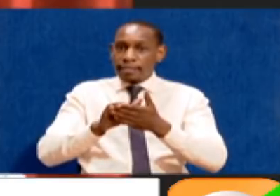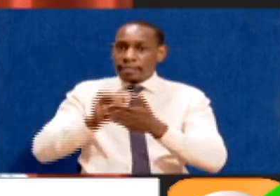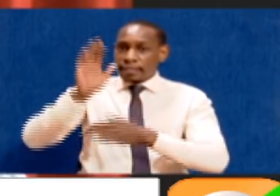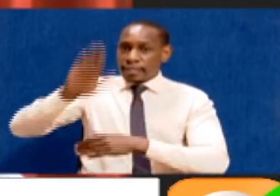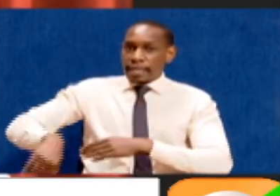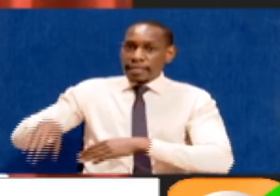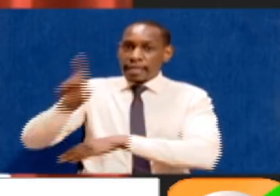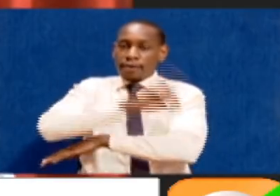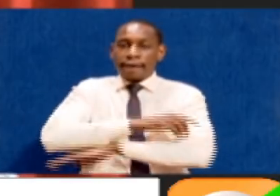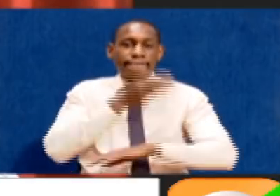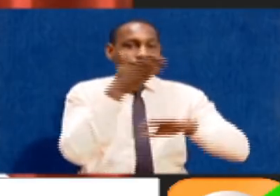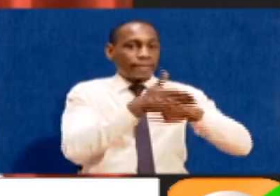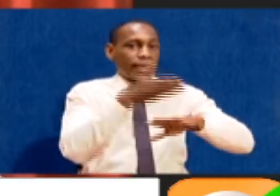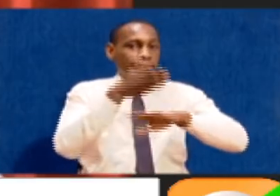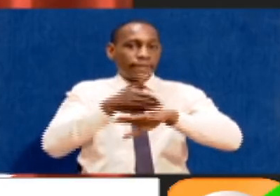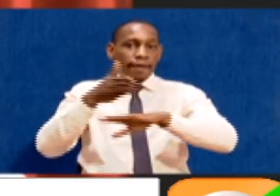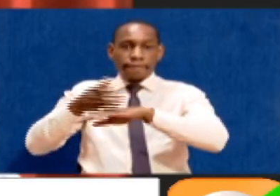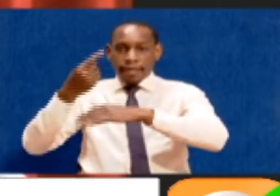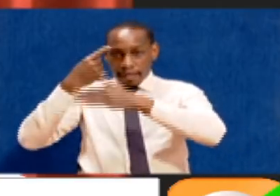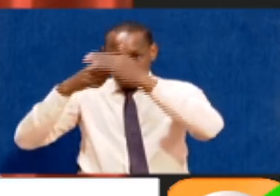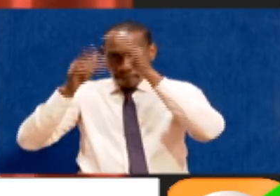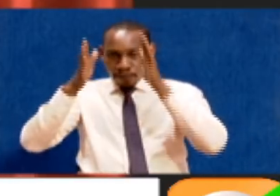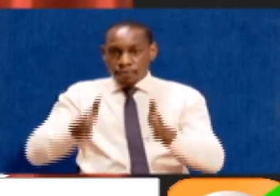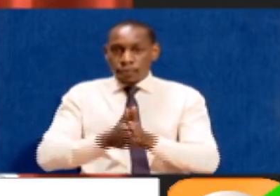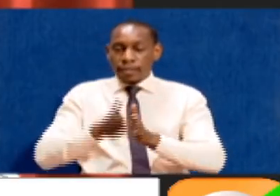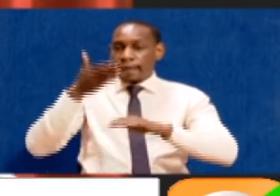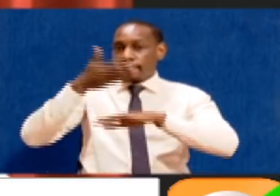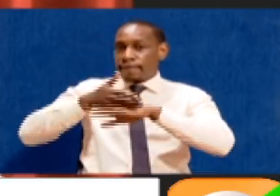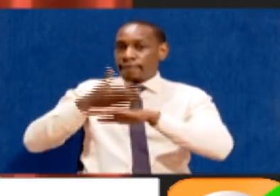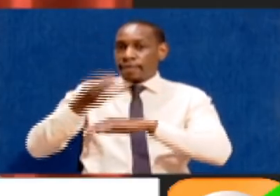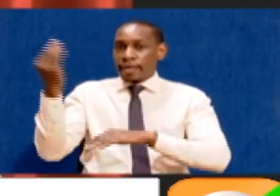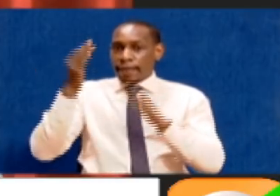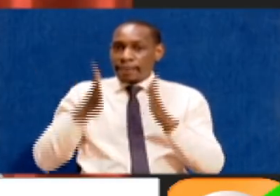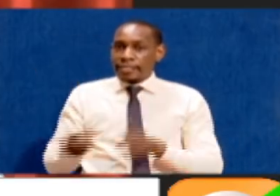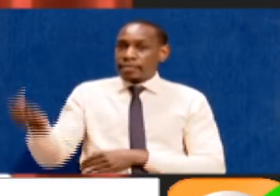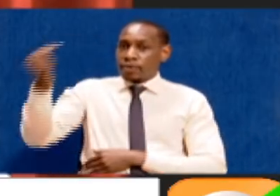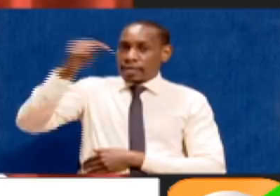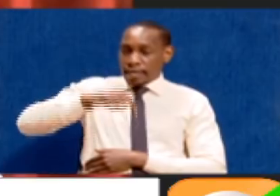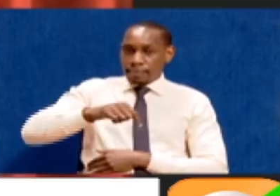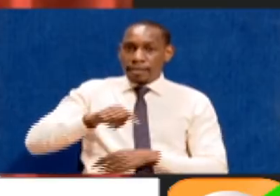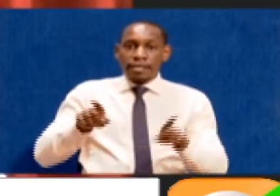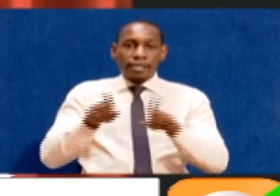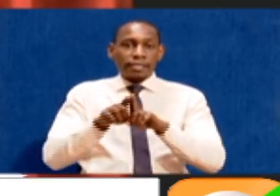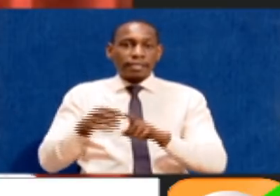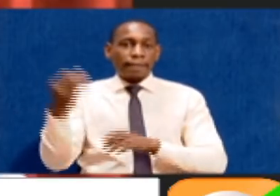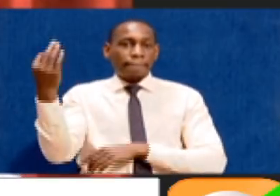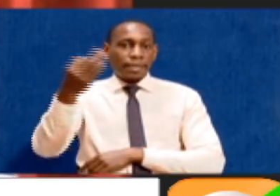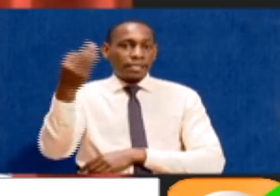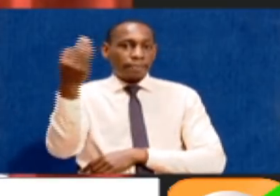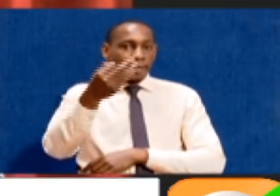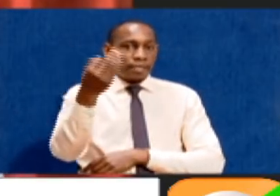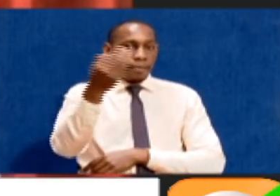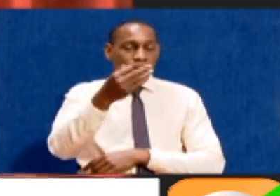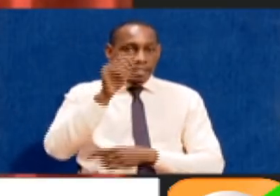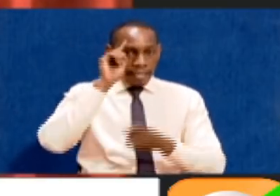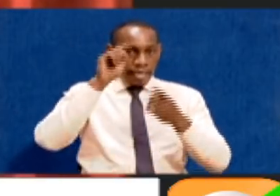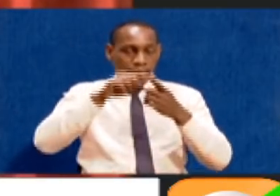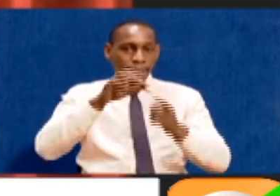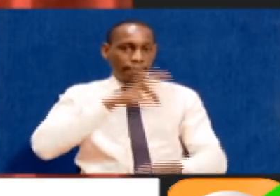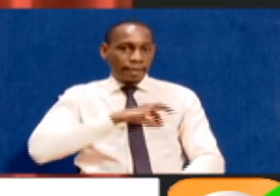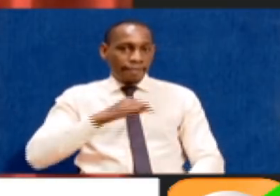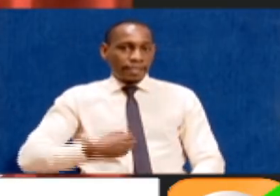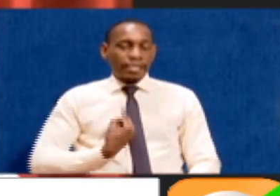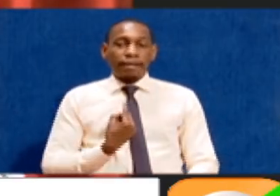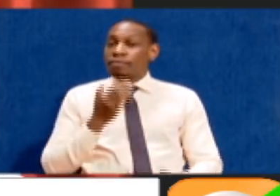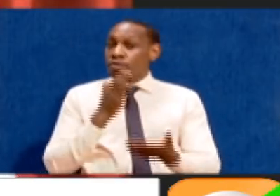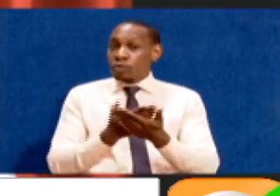days, false prophets and false preachers will come. Mm-hmm. And they will be preaching after their own stomachs. They